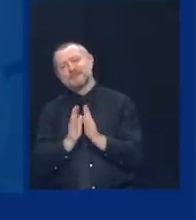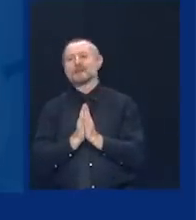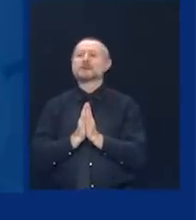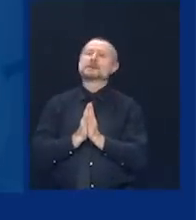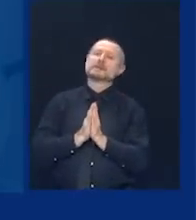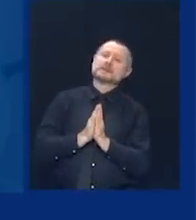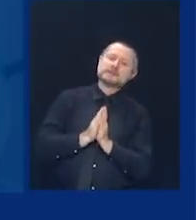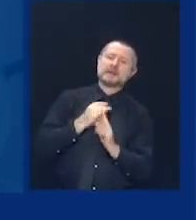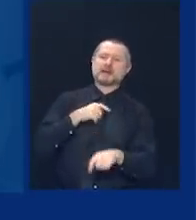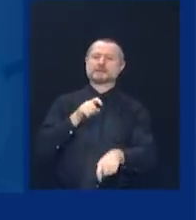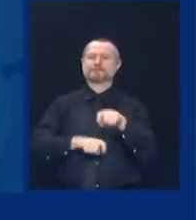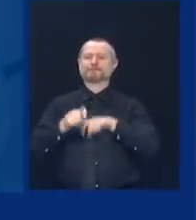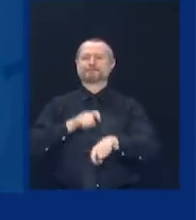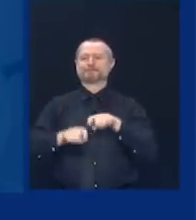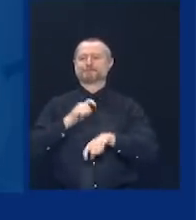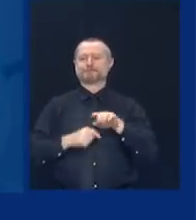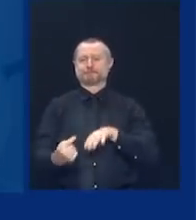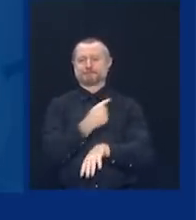this.